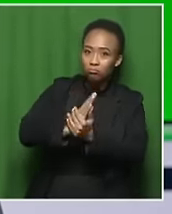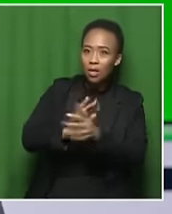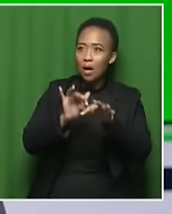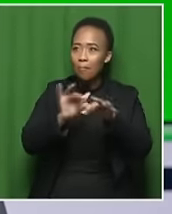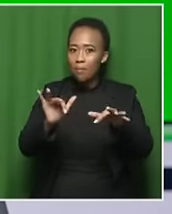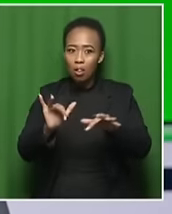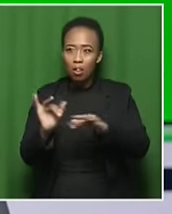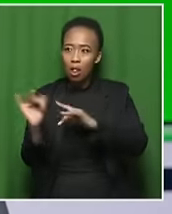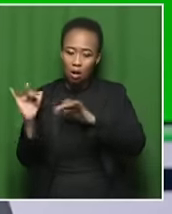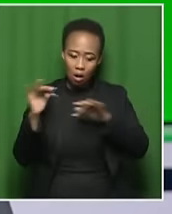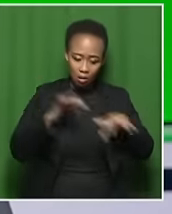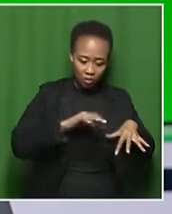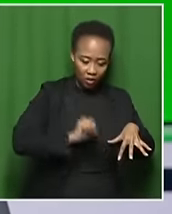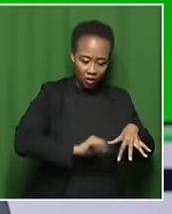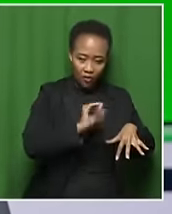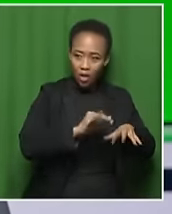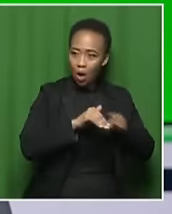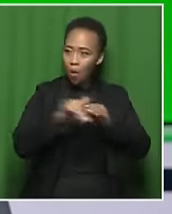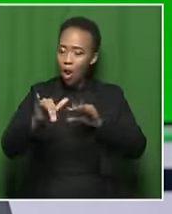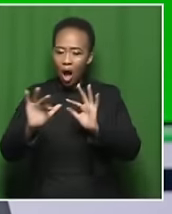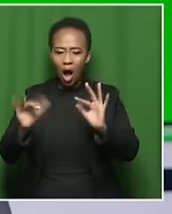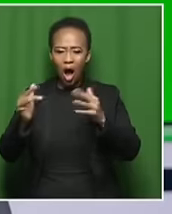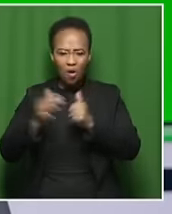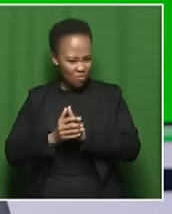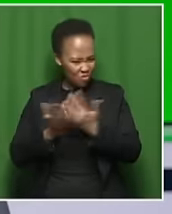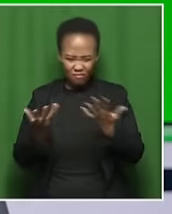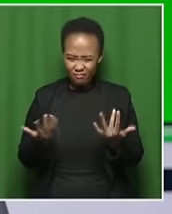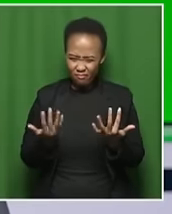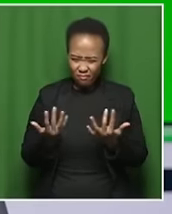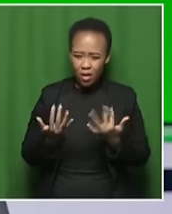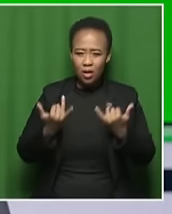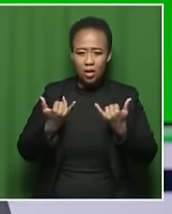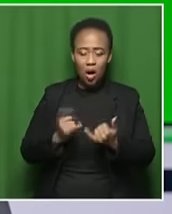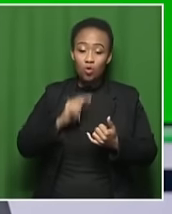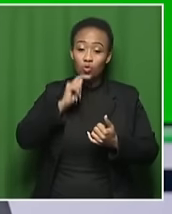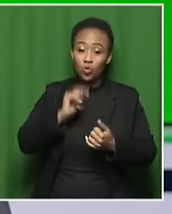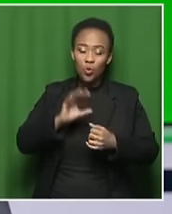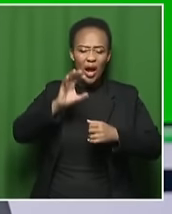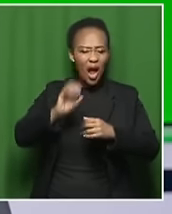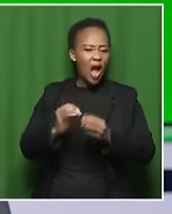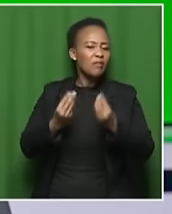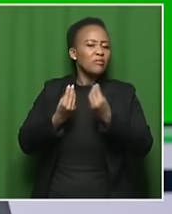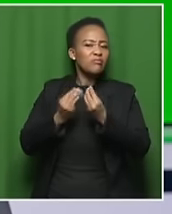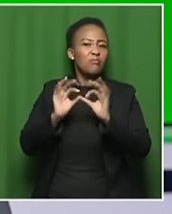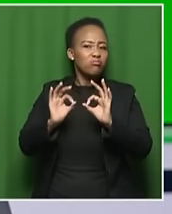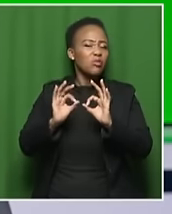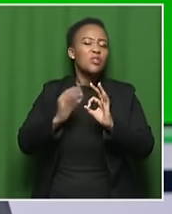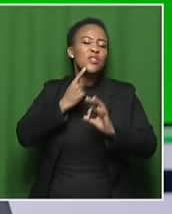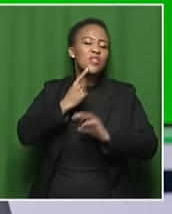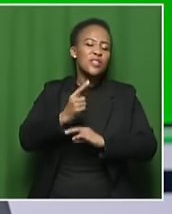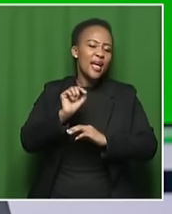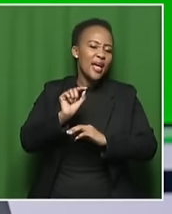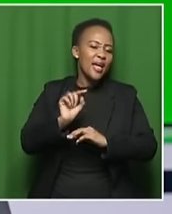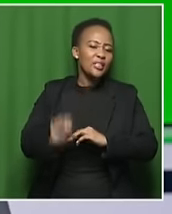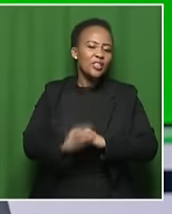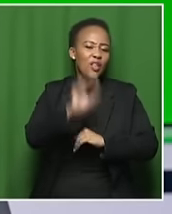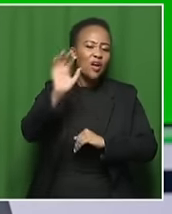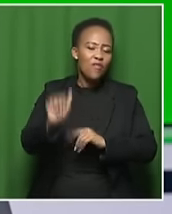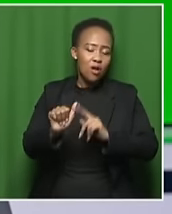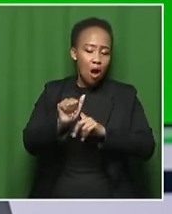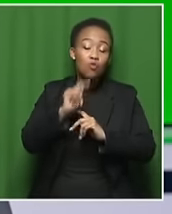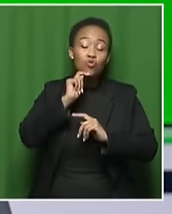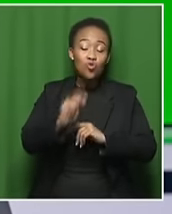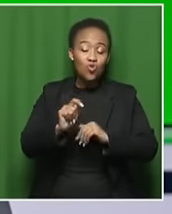and leave. Every country in the world does it. It's not a controversial thing to say. And the fact that we don't means South Africa is very